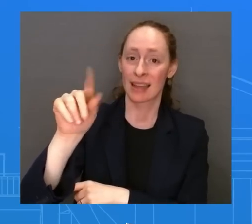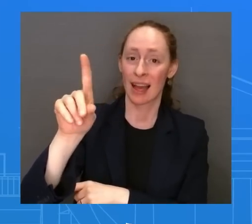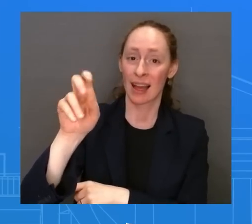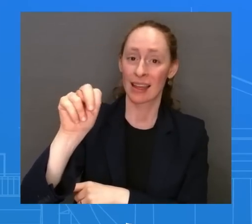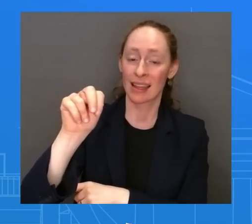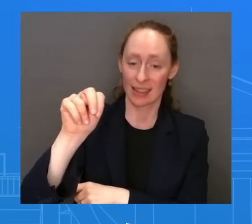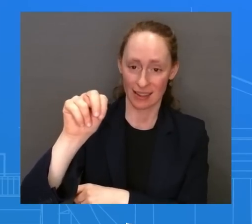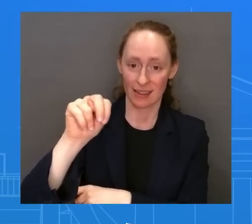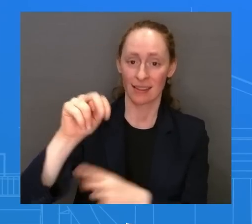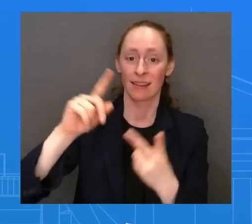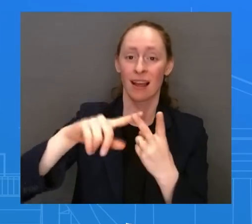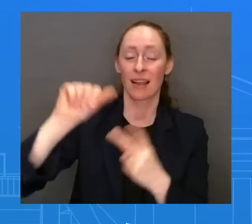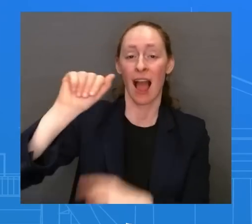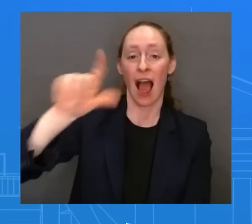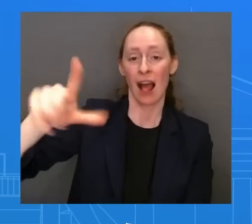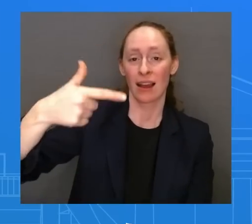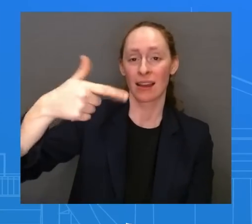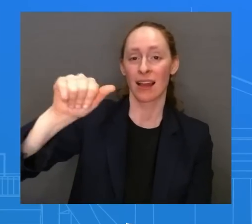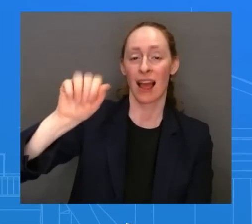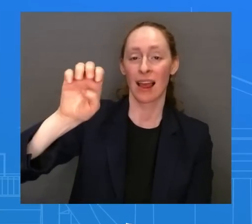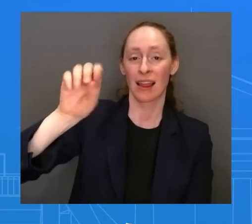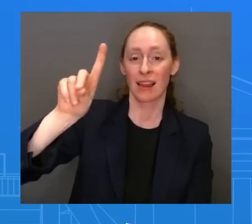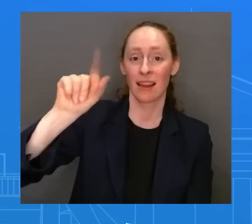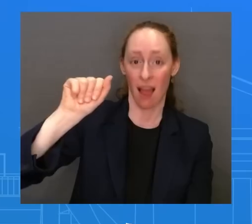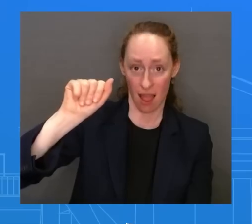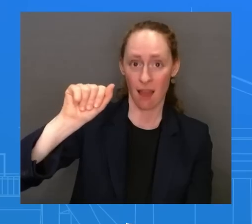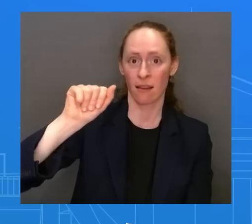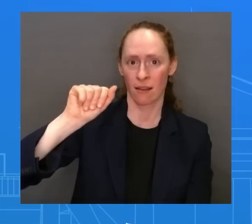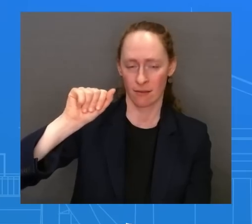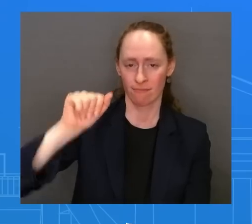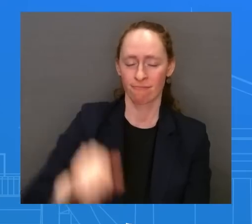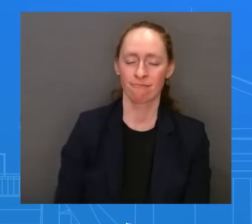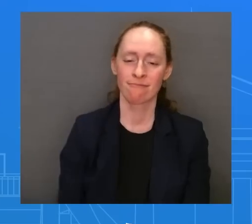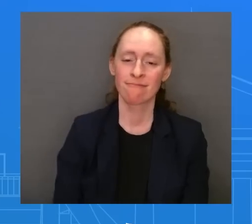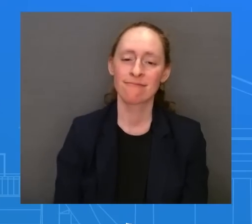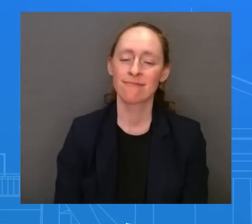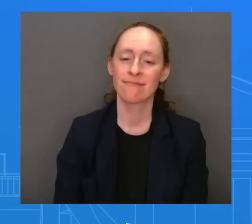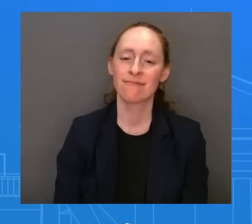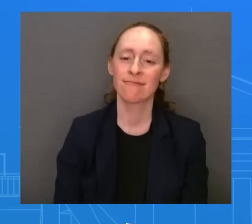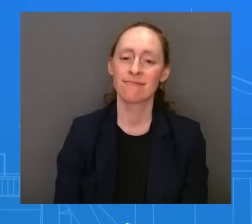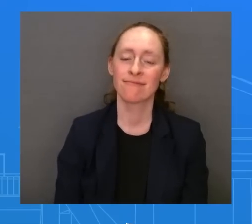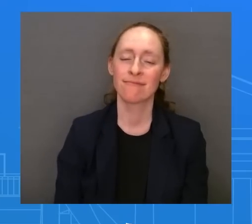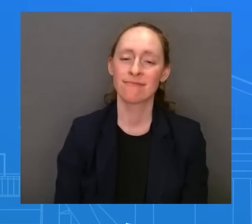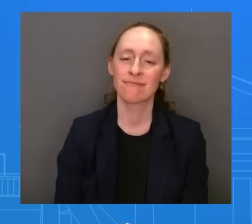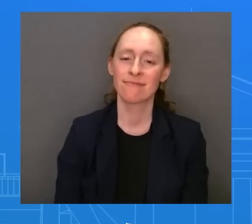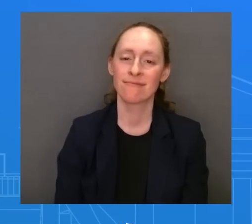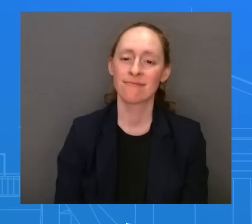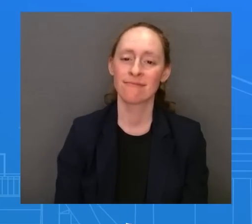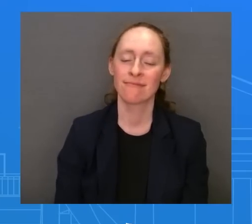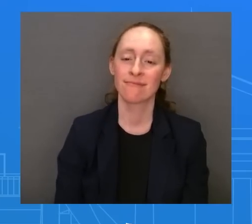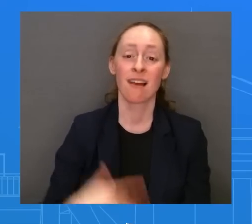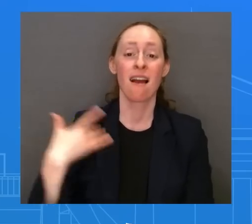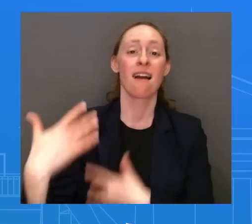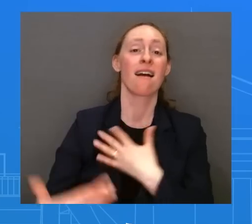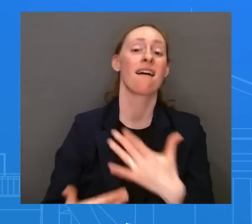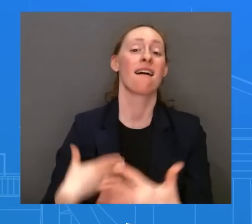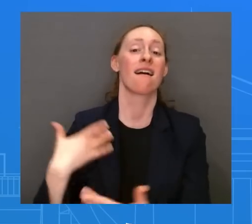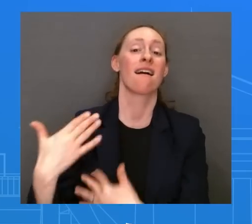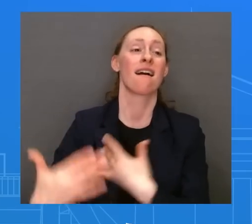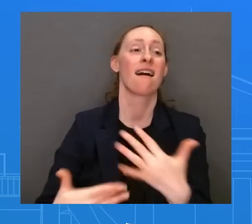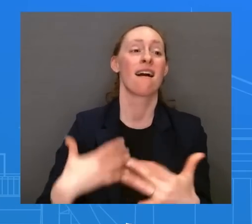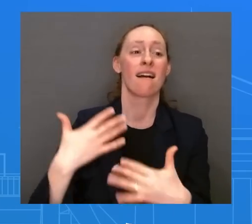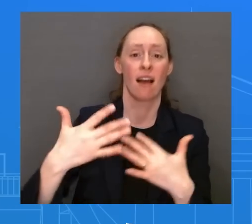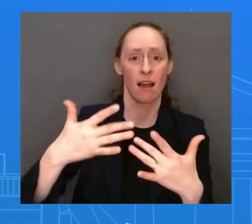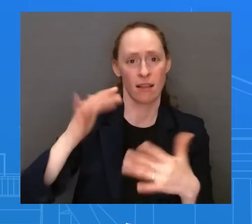the president has talked about this uh the mission in Afghanistan morphed into something it wasn't intended to originally be that doesn't just because